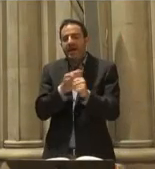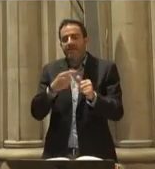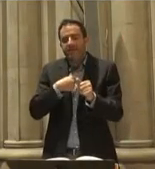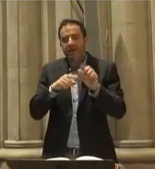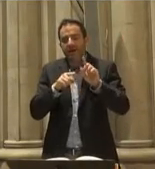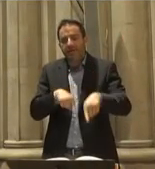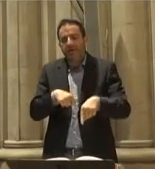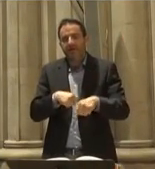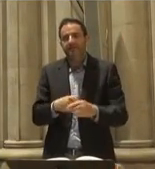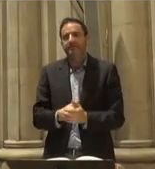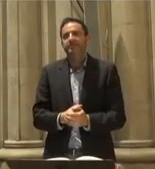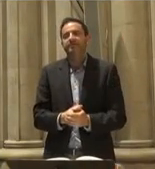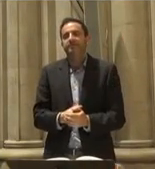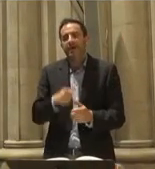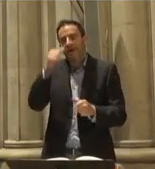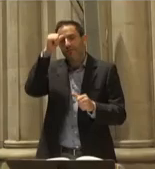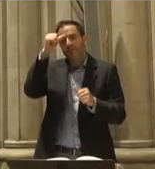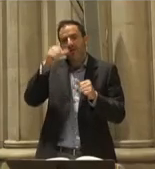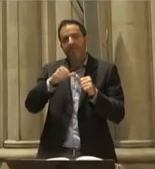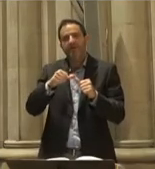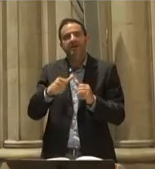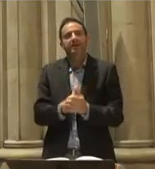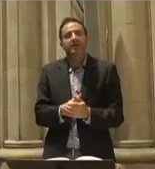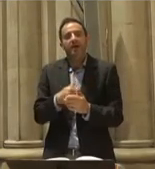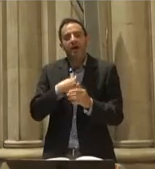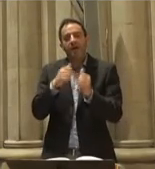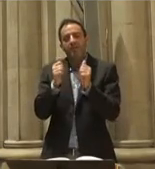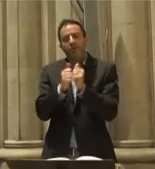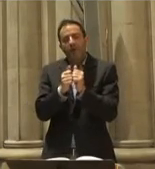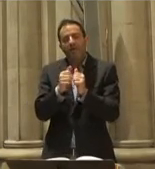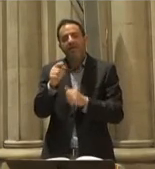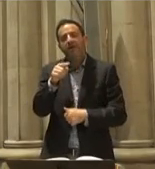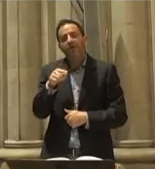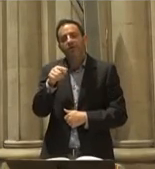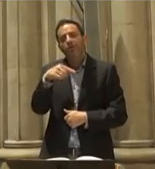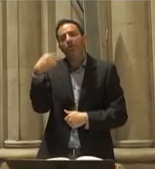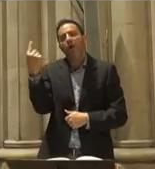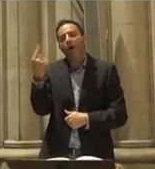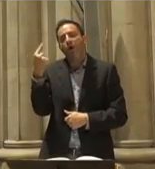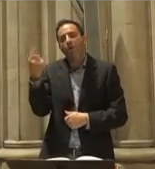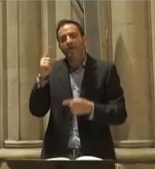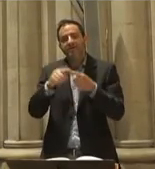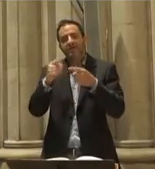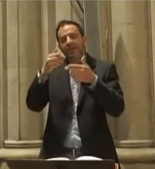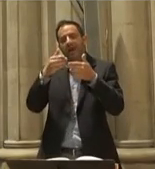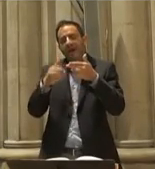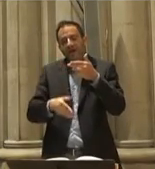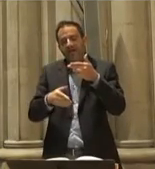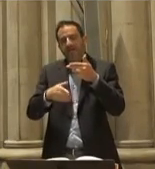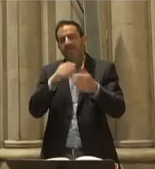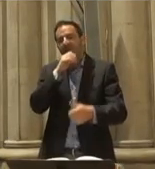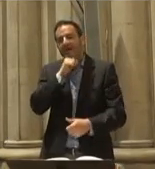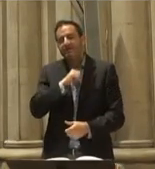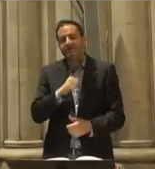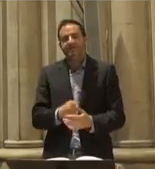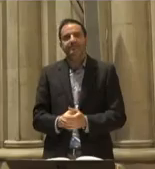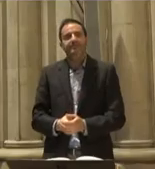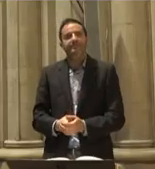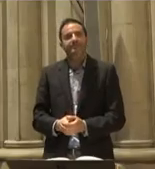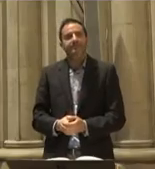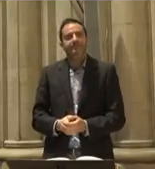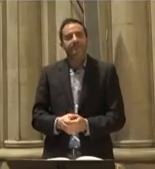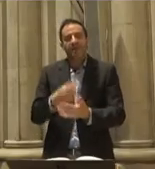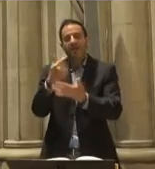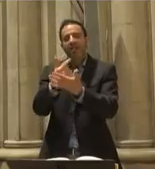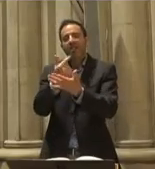you. And remember, I am with you always to the end of the age."